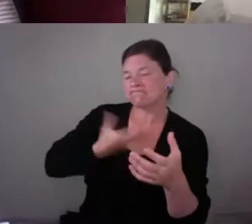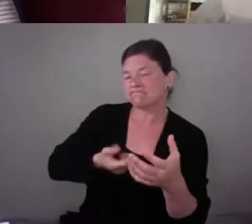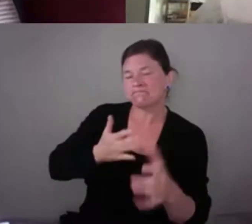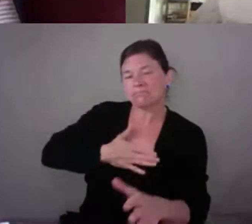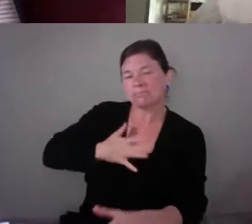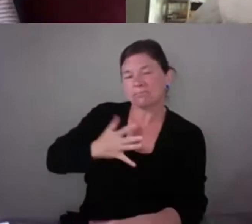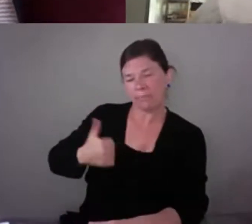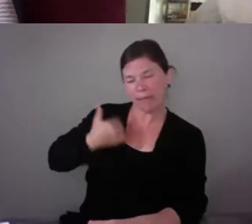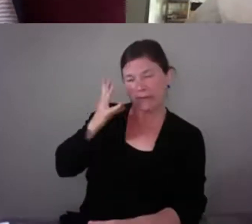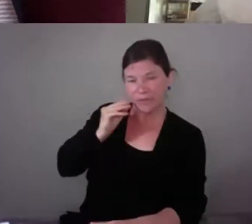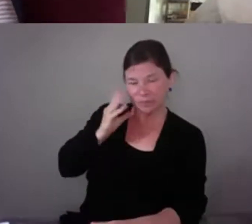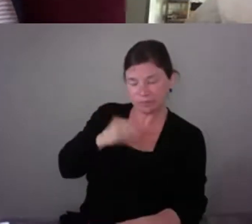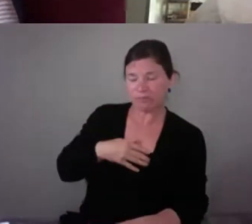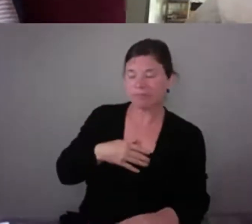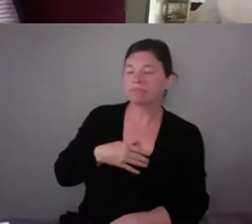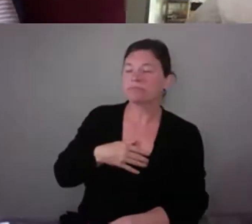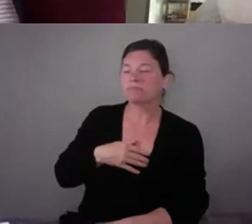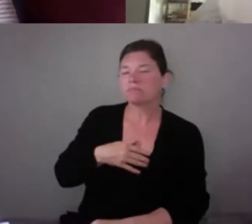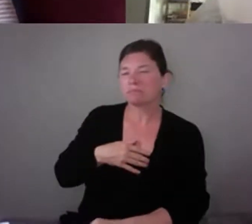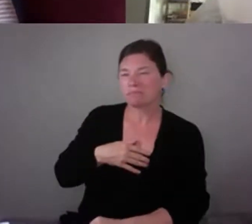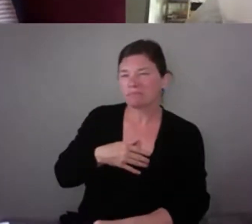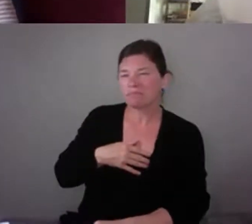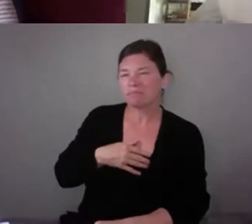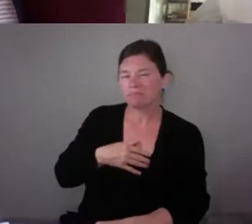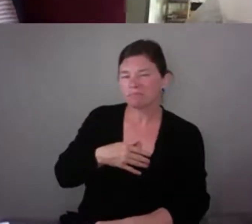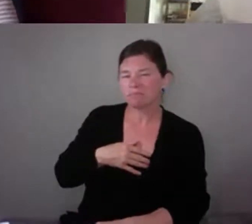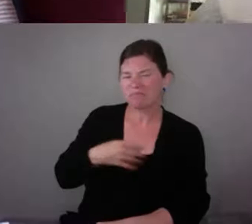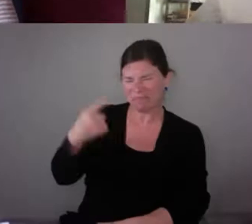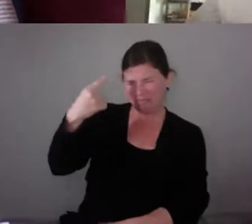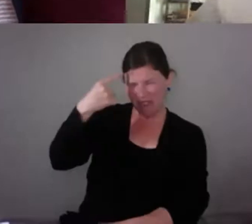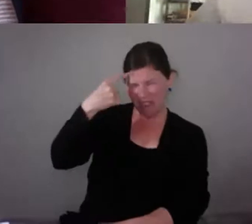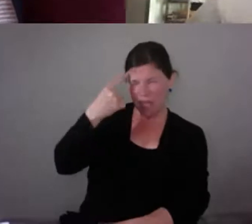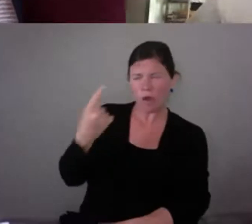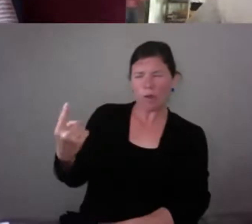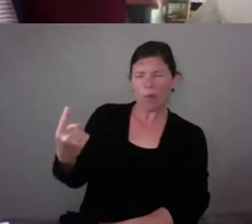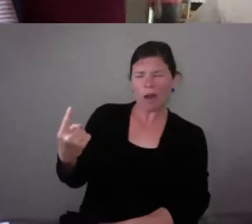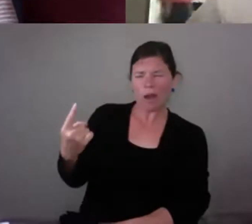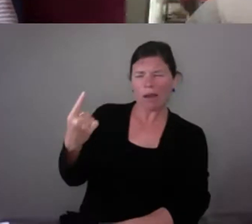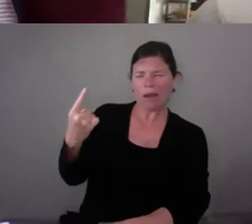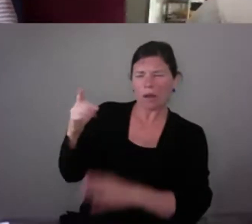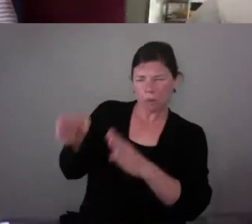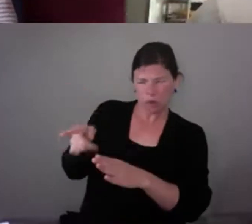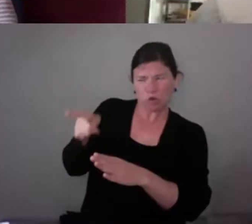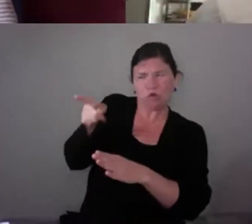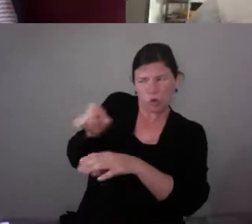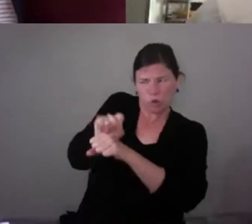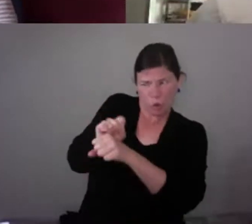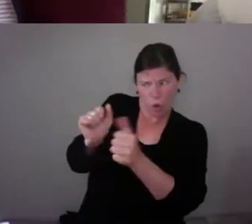I like have a PowerPoint that I think one of your coworkers heard me speak when I took a trip